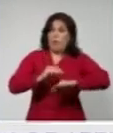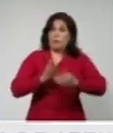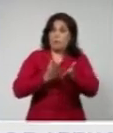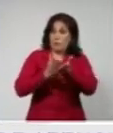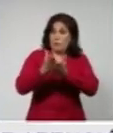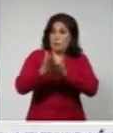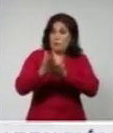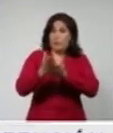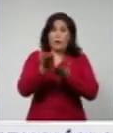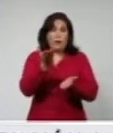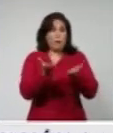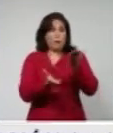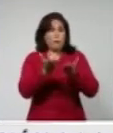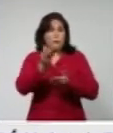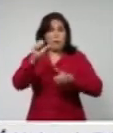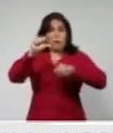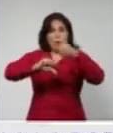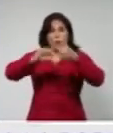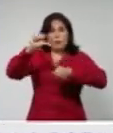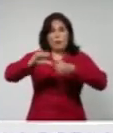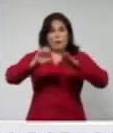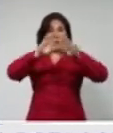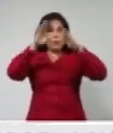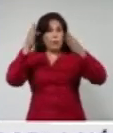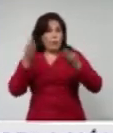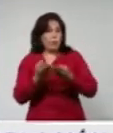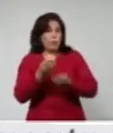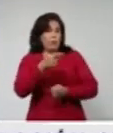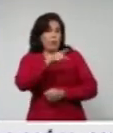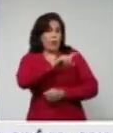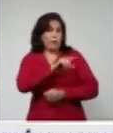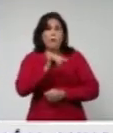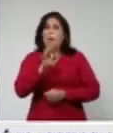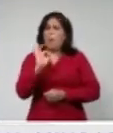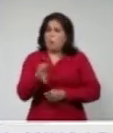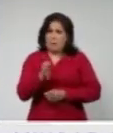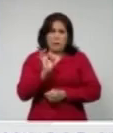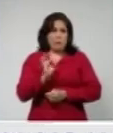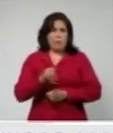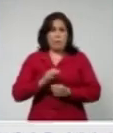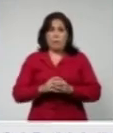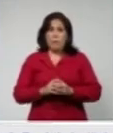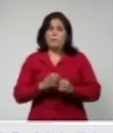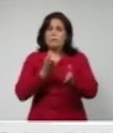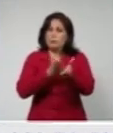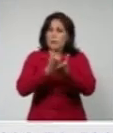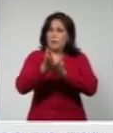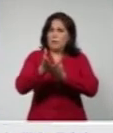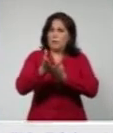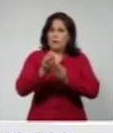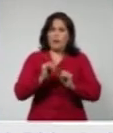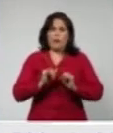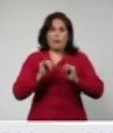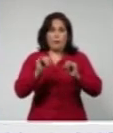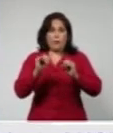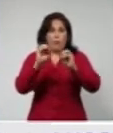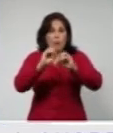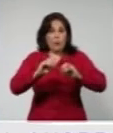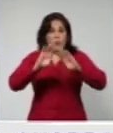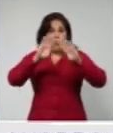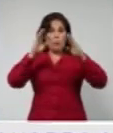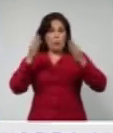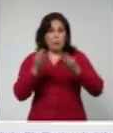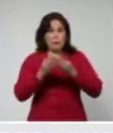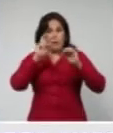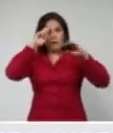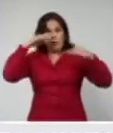However, with the measures that are being taken and participation of the community, we should be able